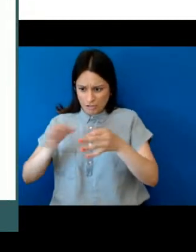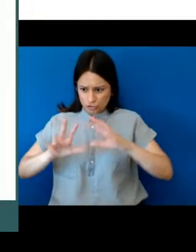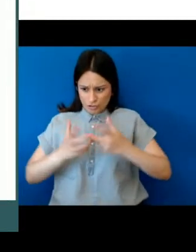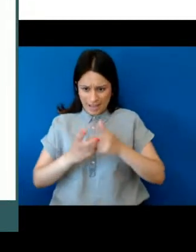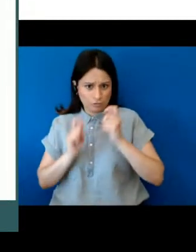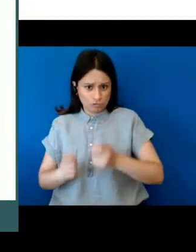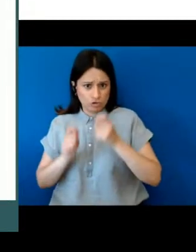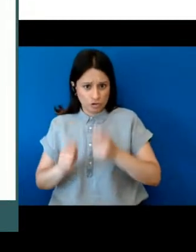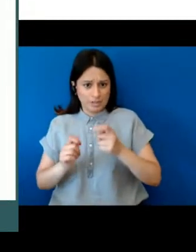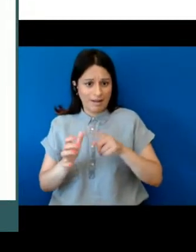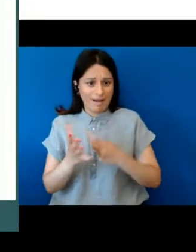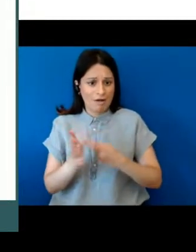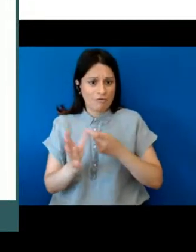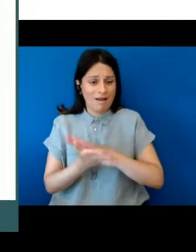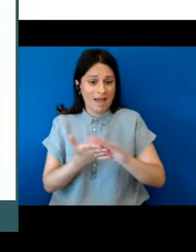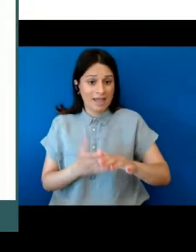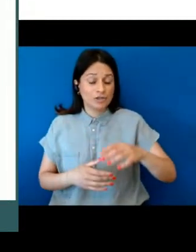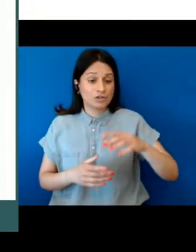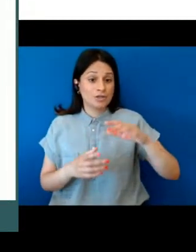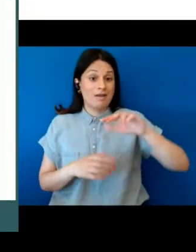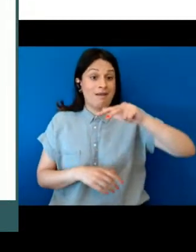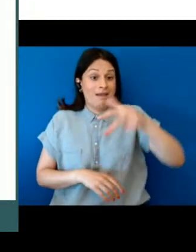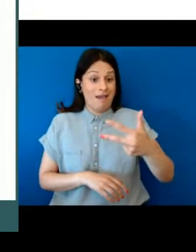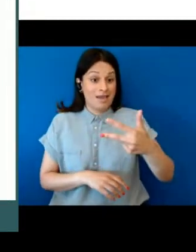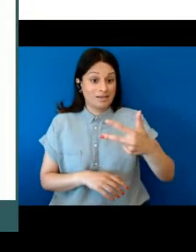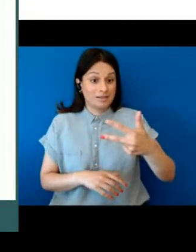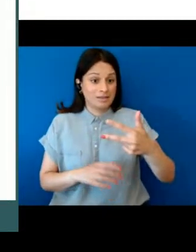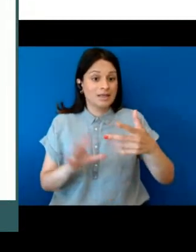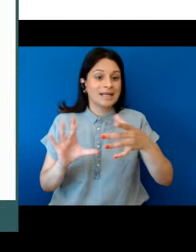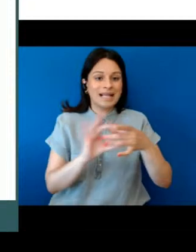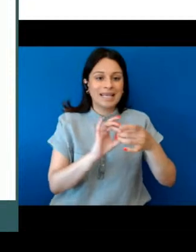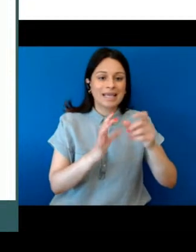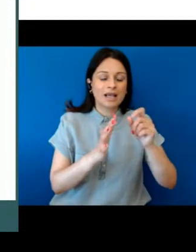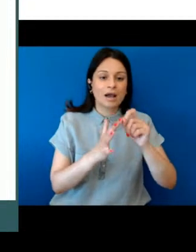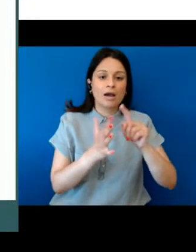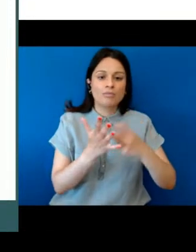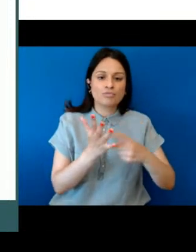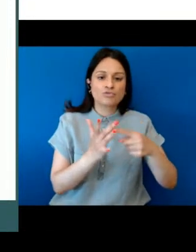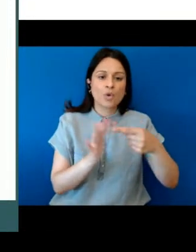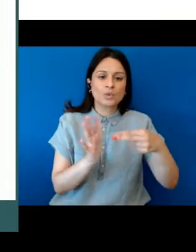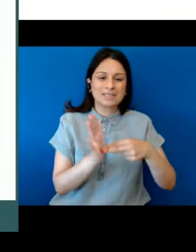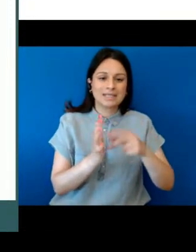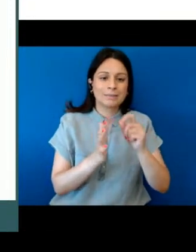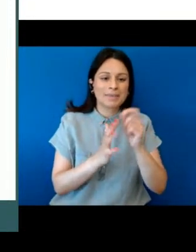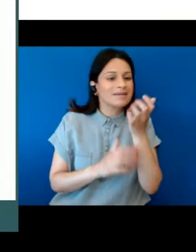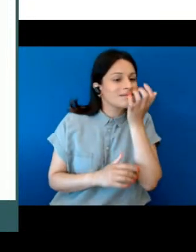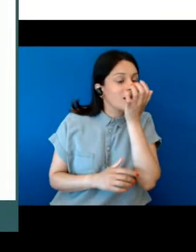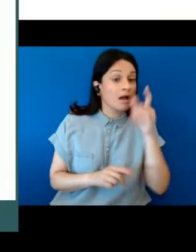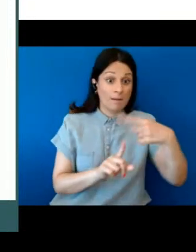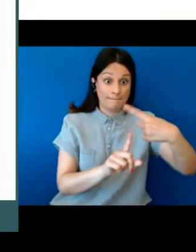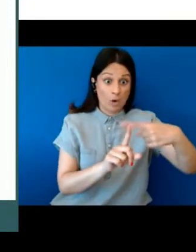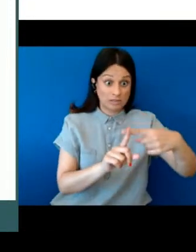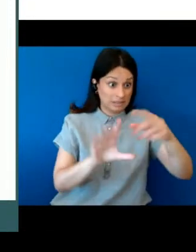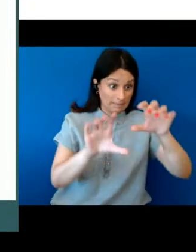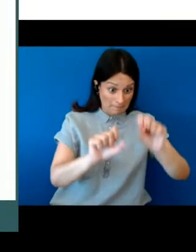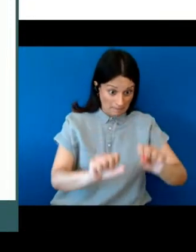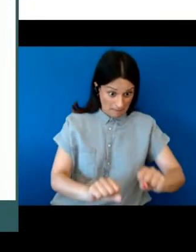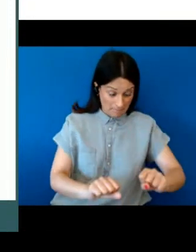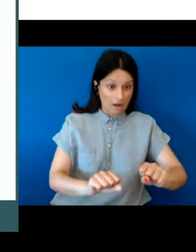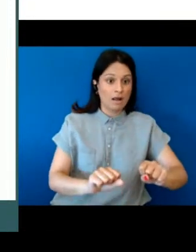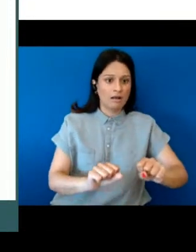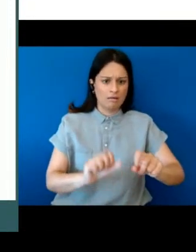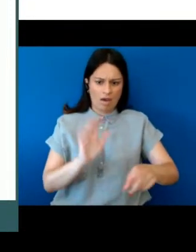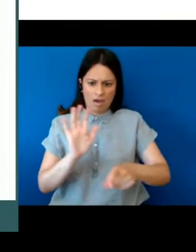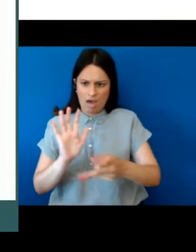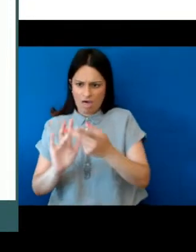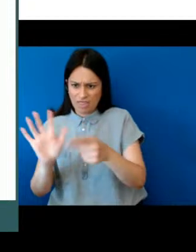PR10 protein in peanut, and that, if that's positive with everything else being negative, they're likely to have